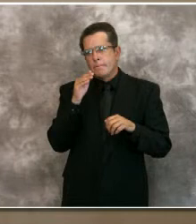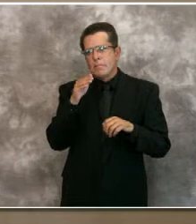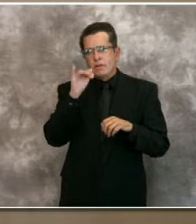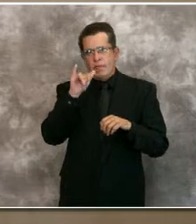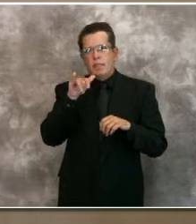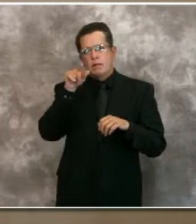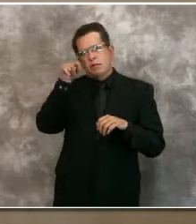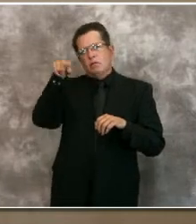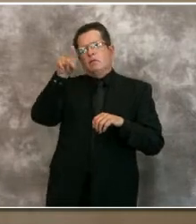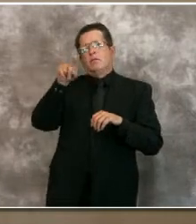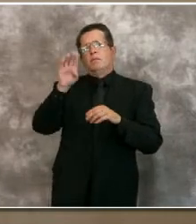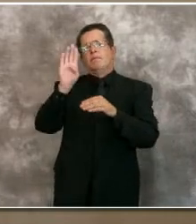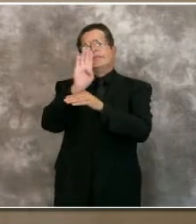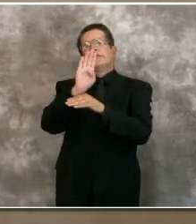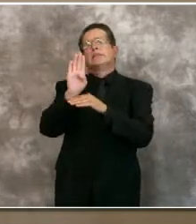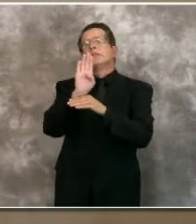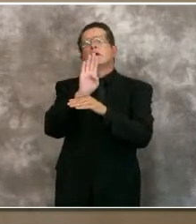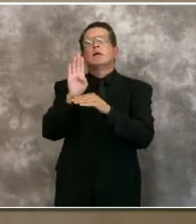industries